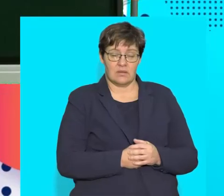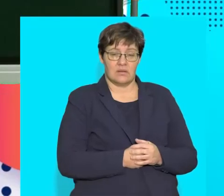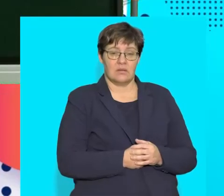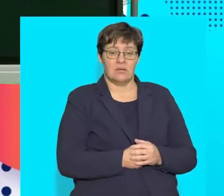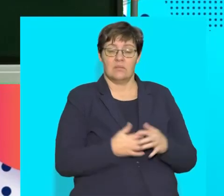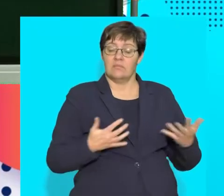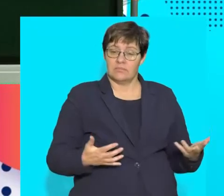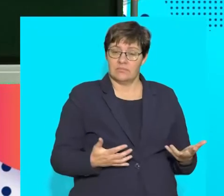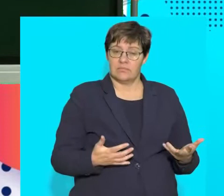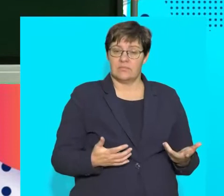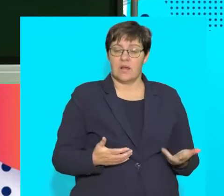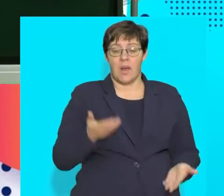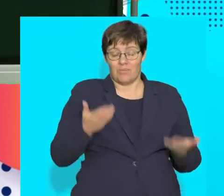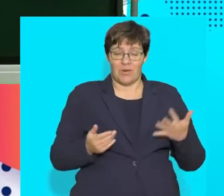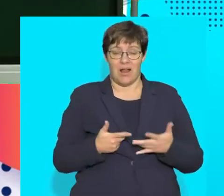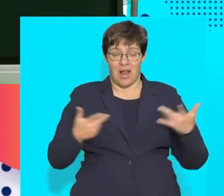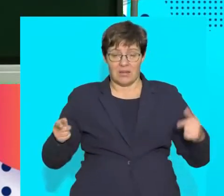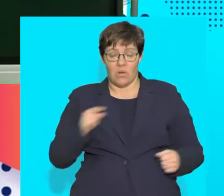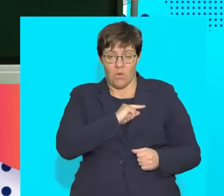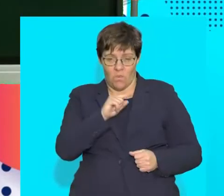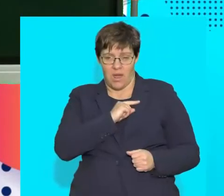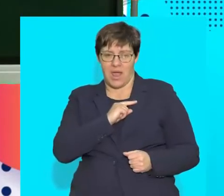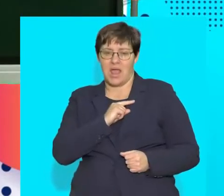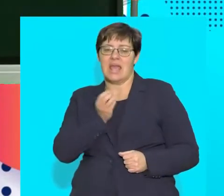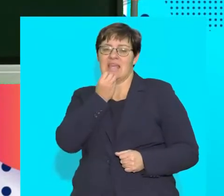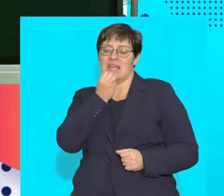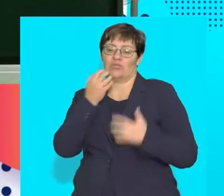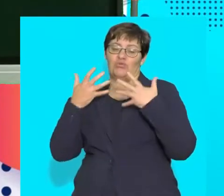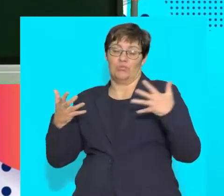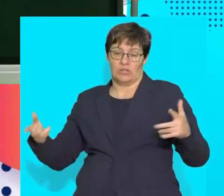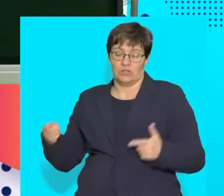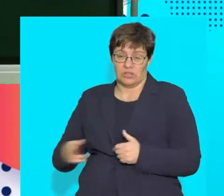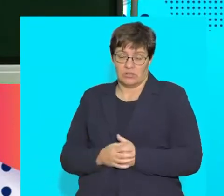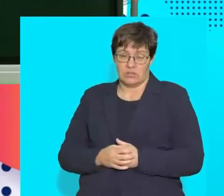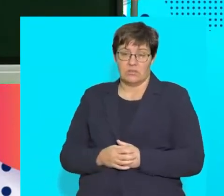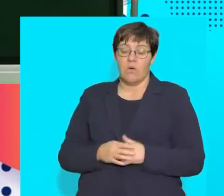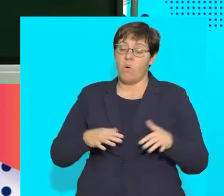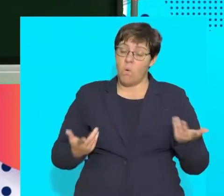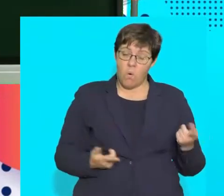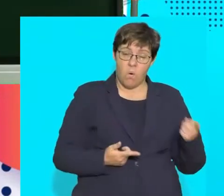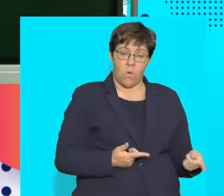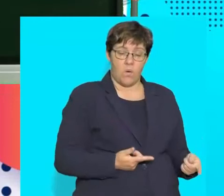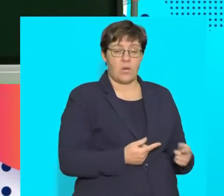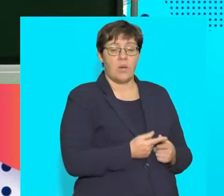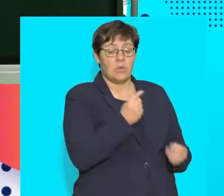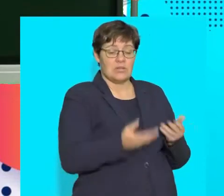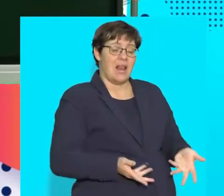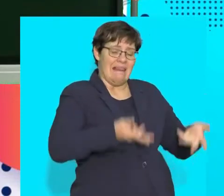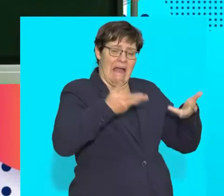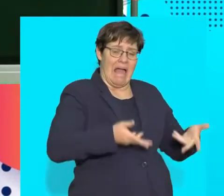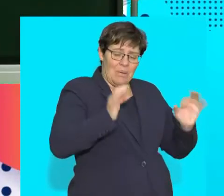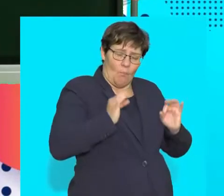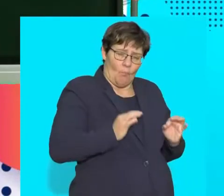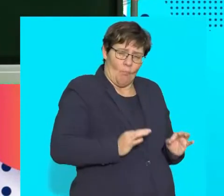having a large body mass, and that's due to the overconsumption of food, or individuals